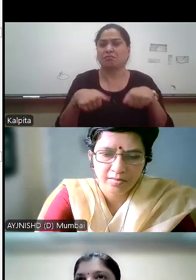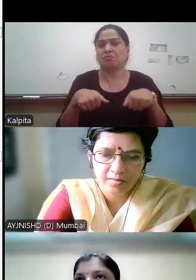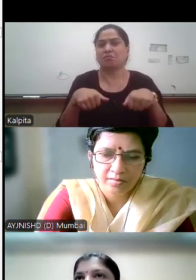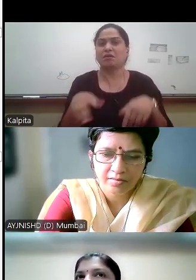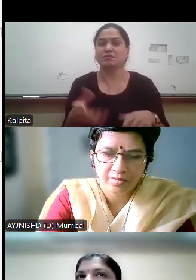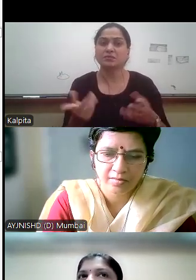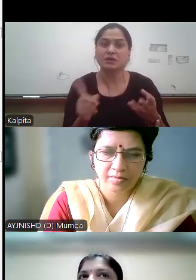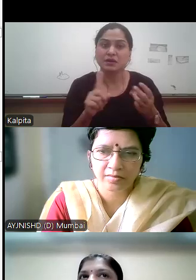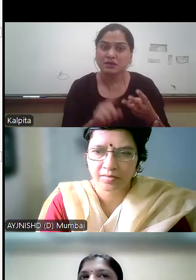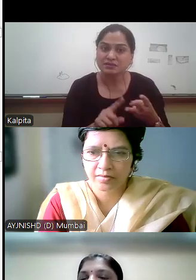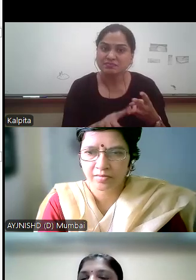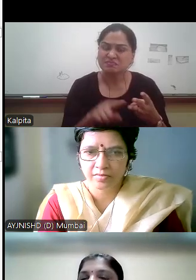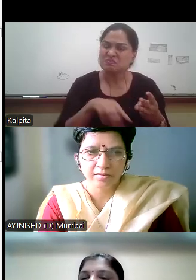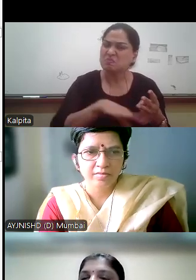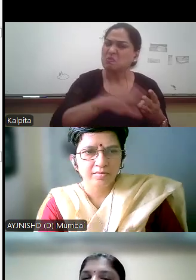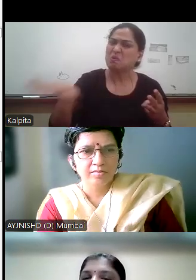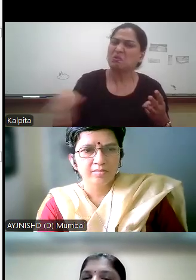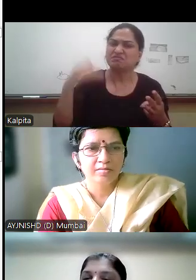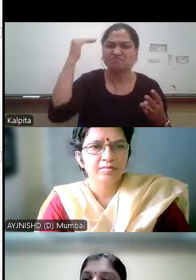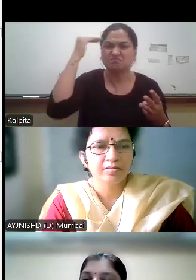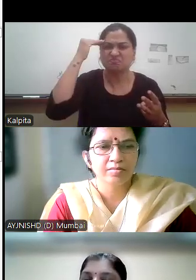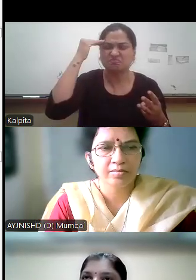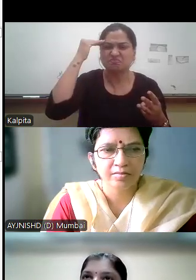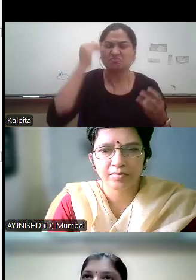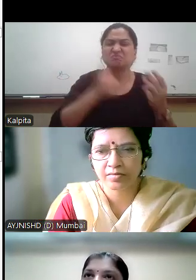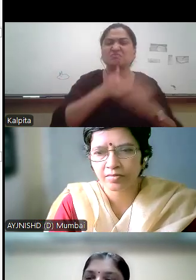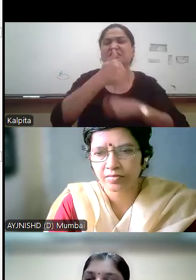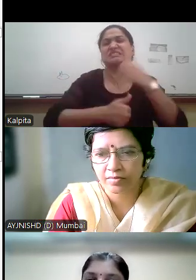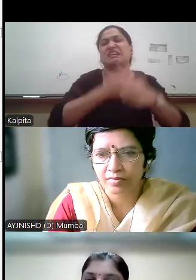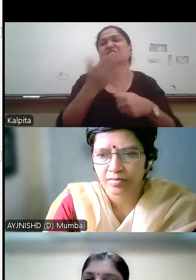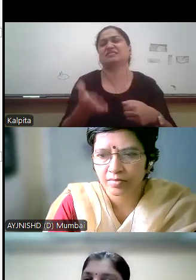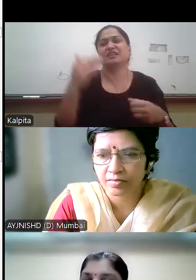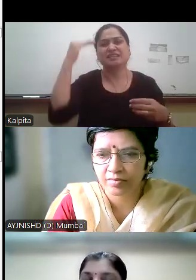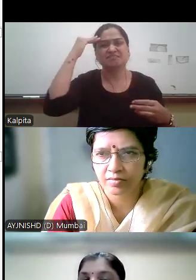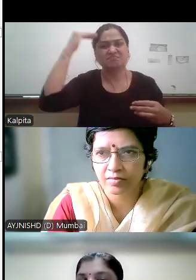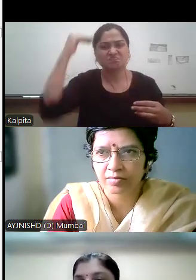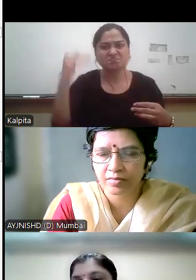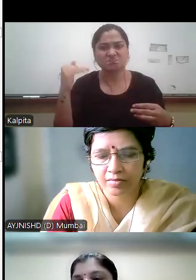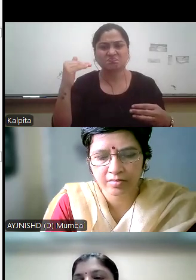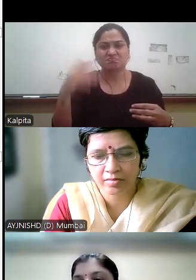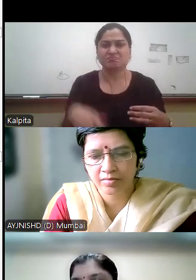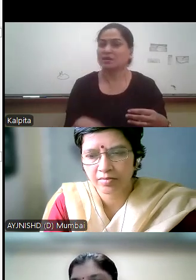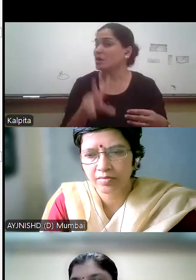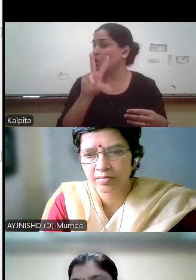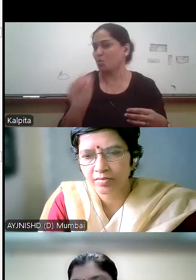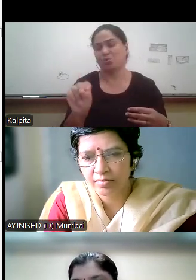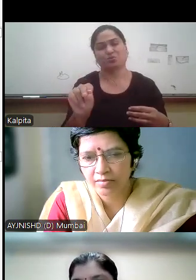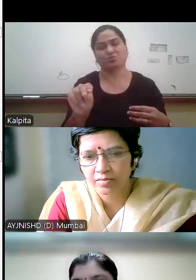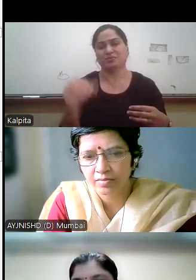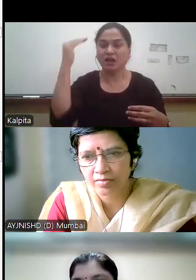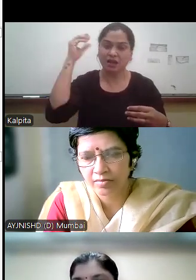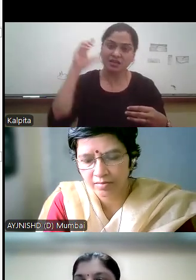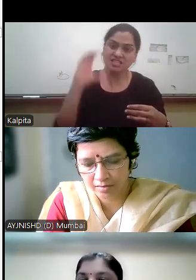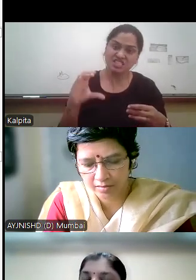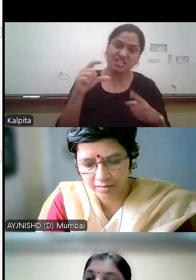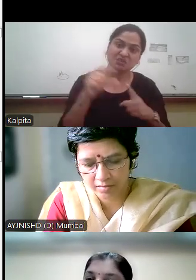myth that all the cerebral palsy children are intellectually challenged. They have cognitive issues. No. CP child may have normal